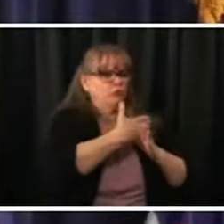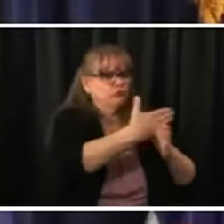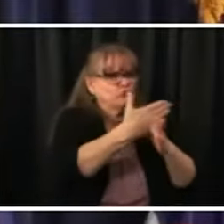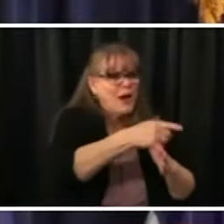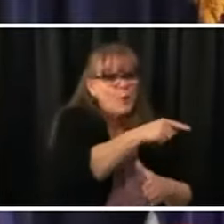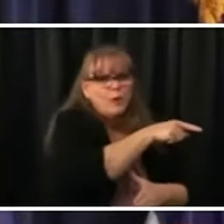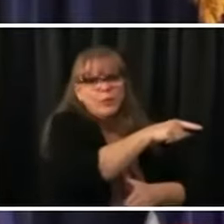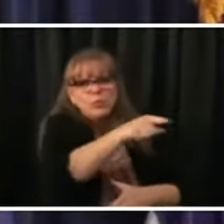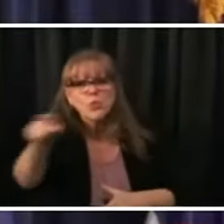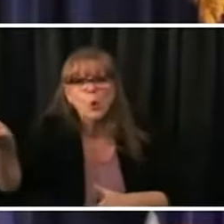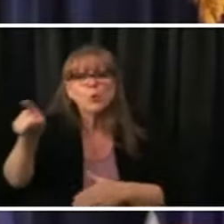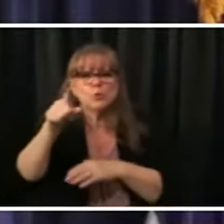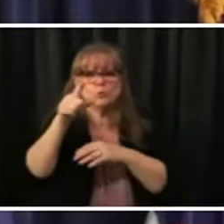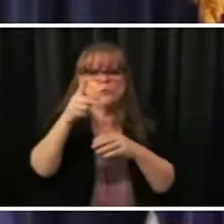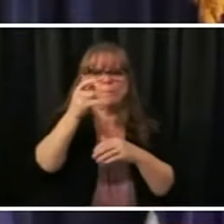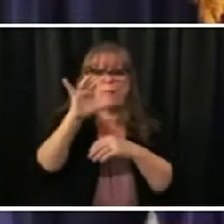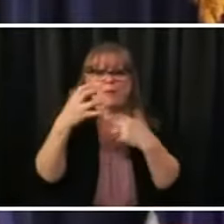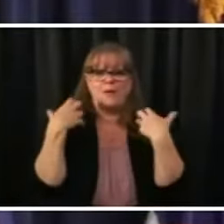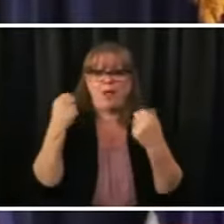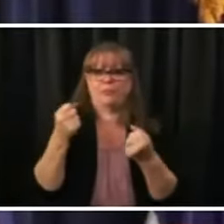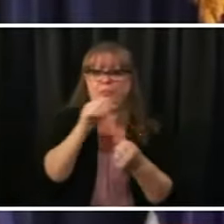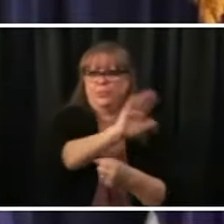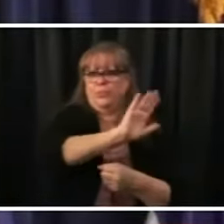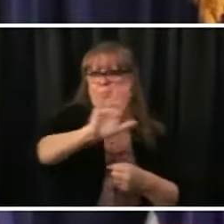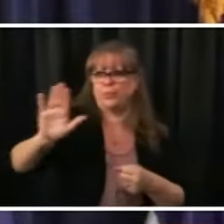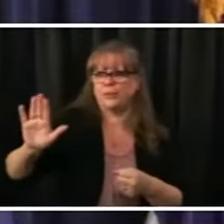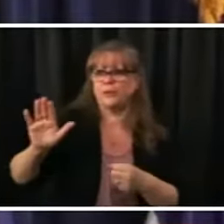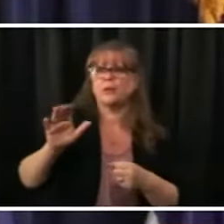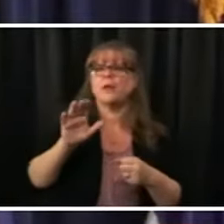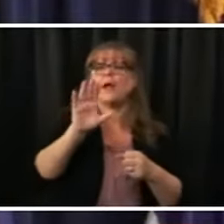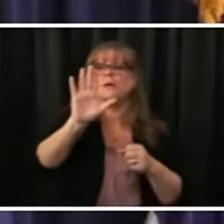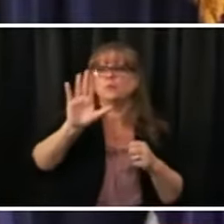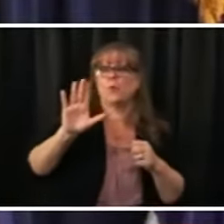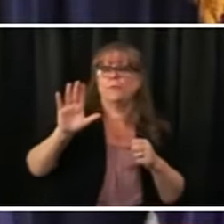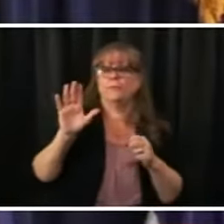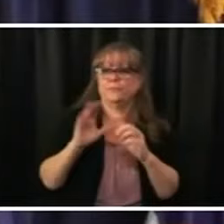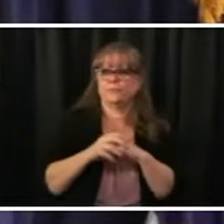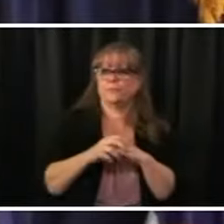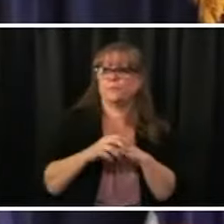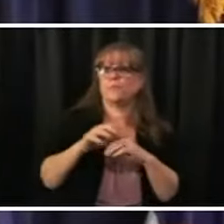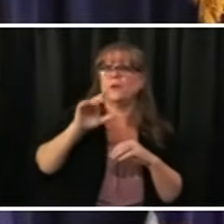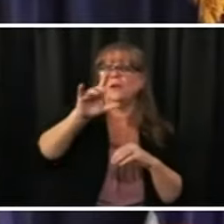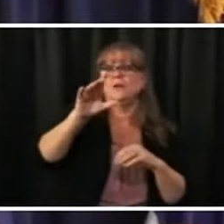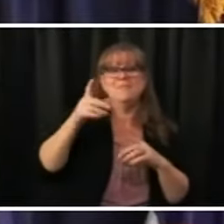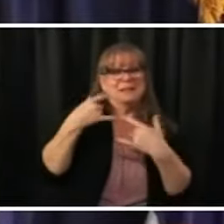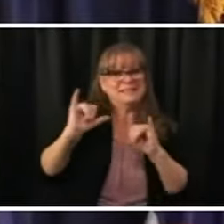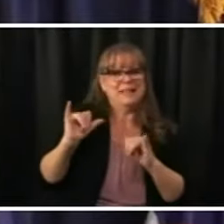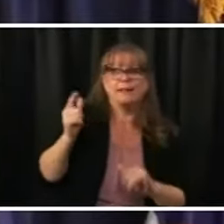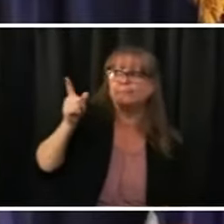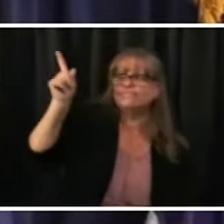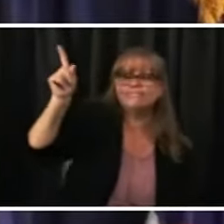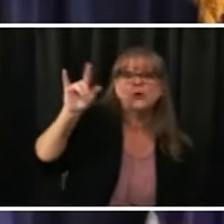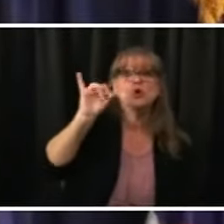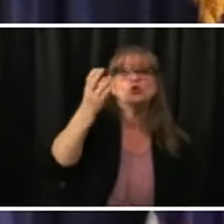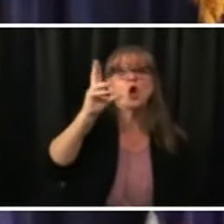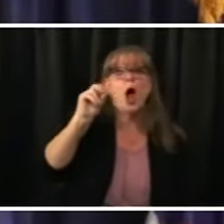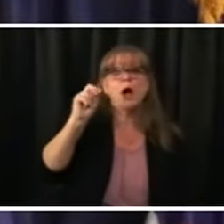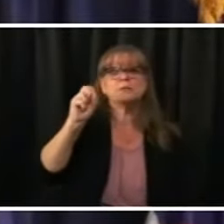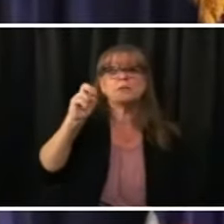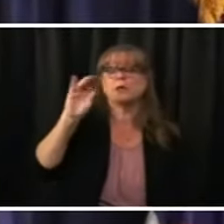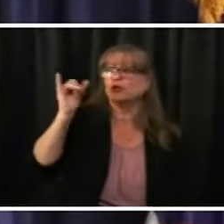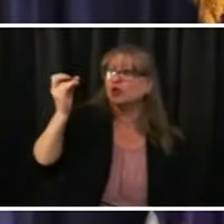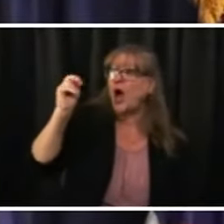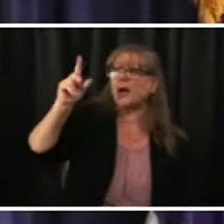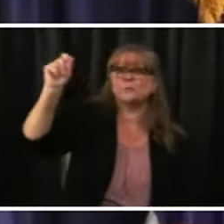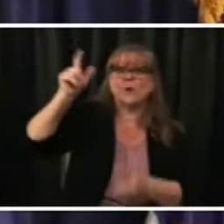hasn't happened, there's still big question marks around when and if Johnson & Johnson supply comes online. We obviously would appreciate even greater